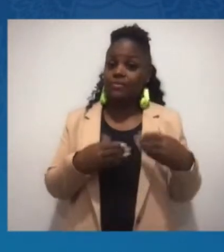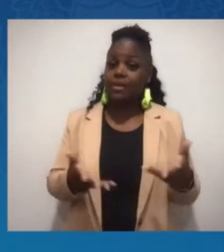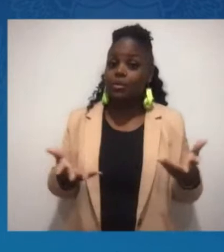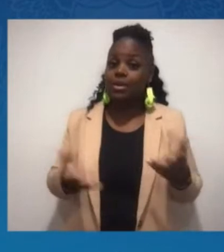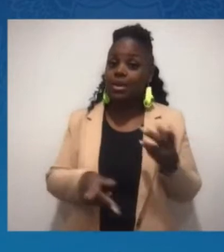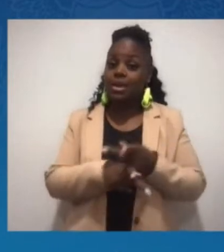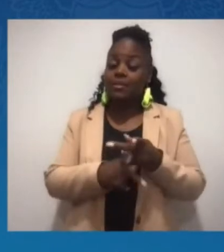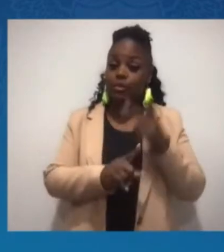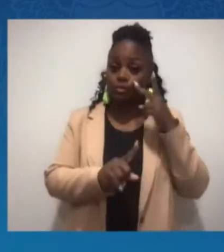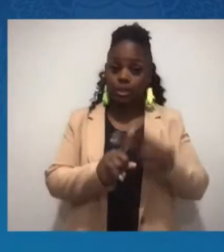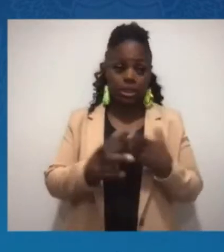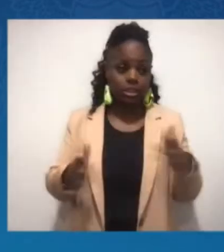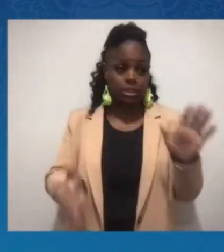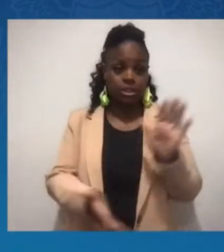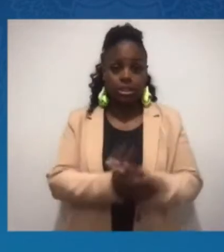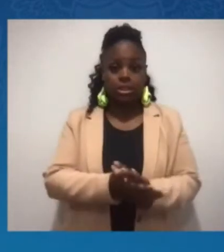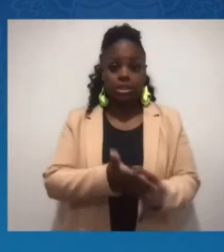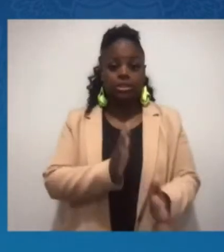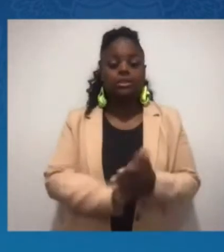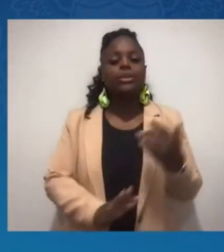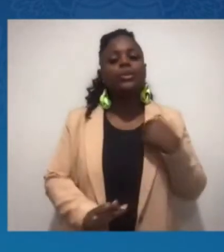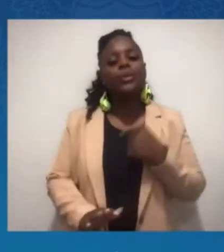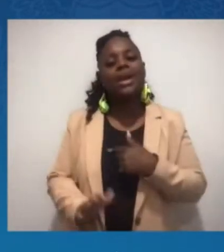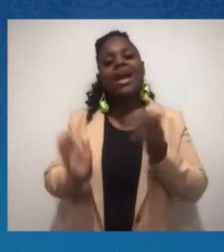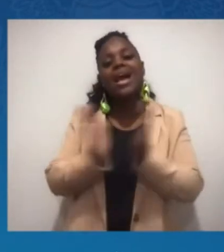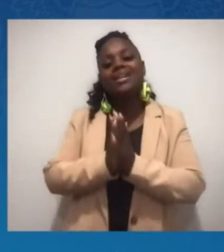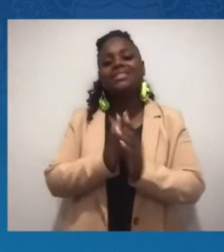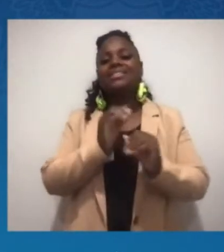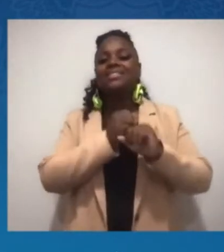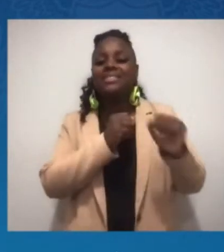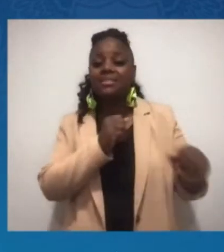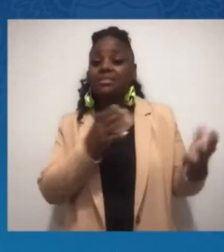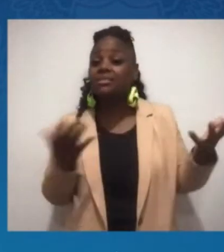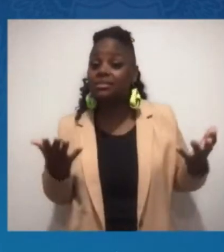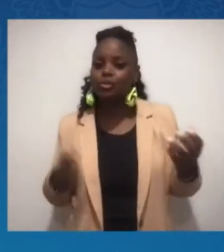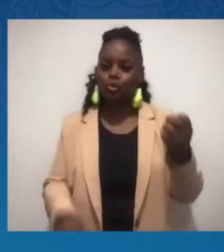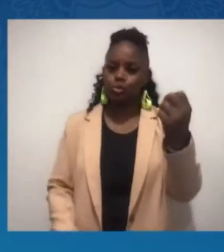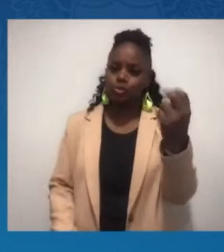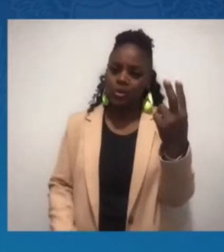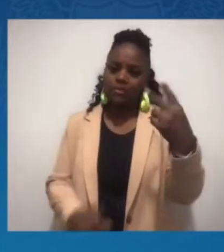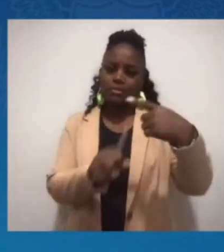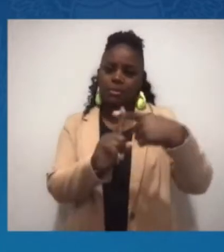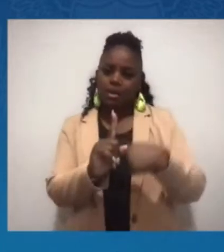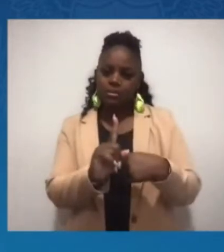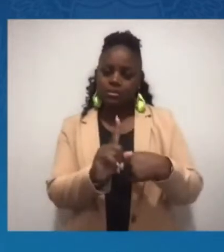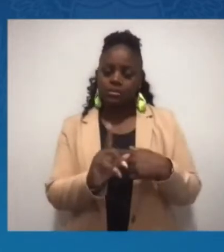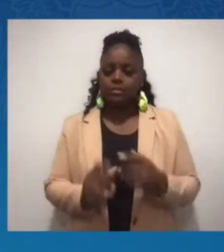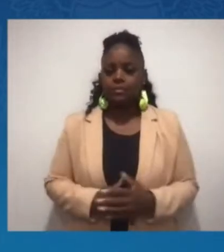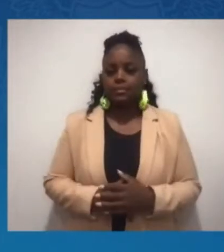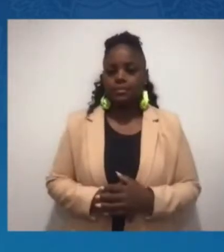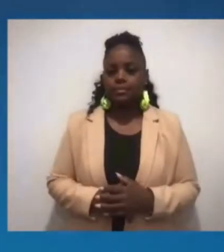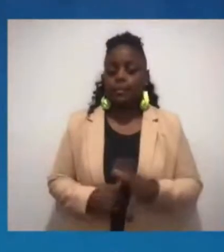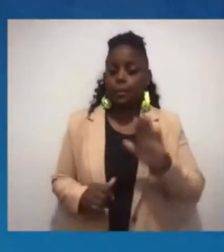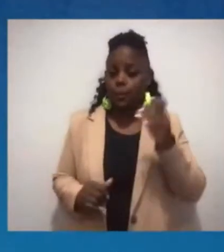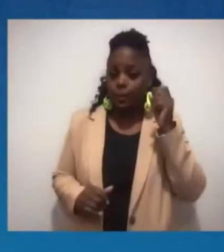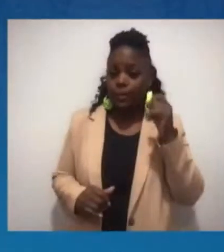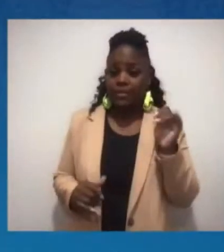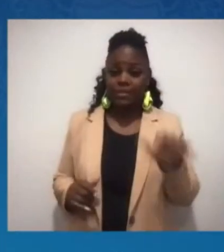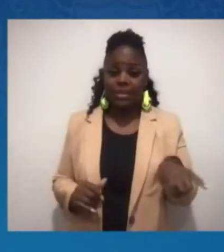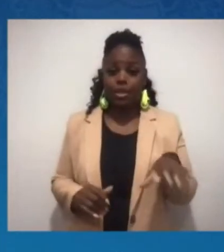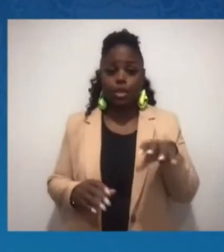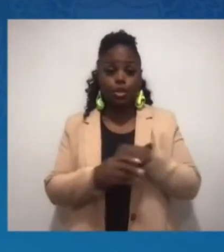12 months, right? Understanding that coverage includes what she may need